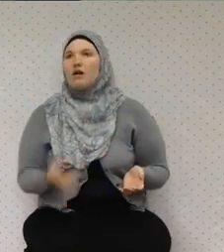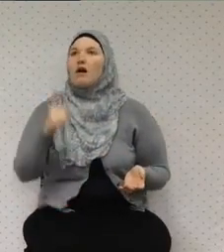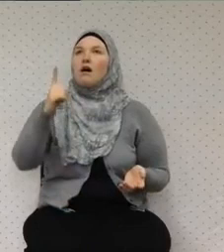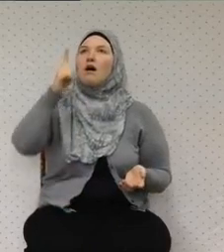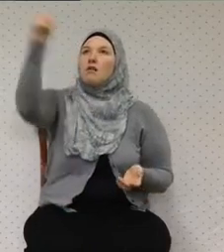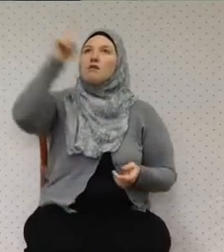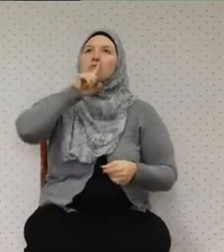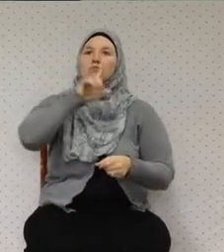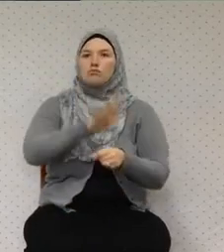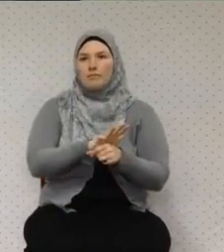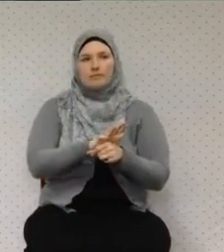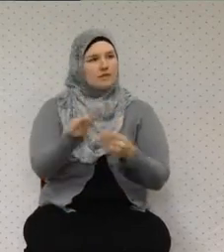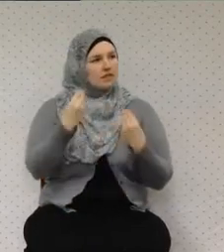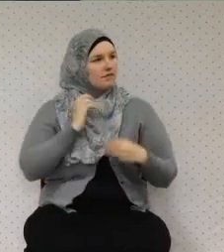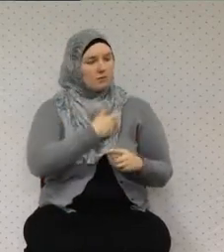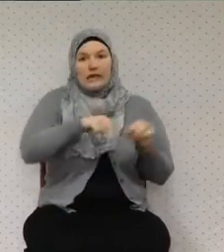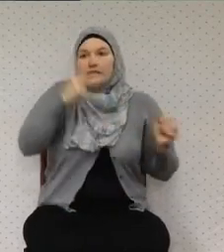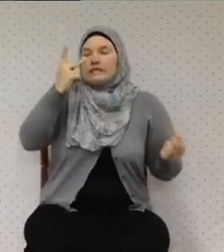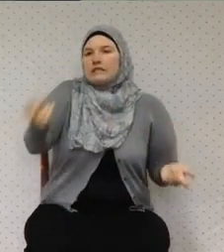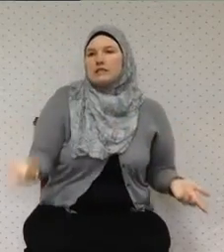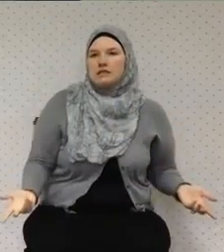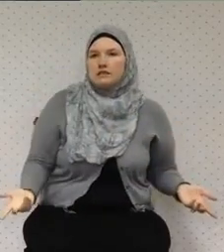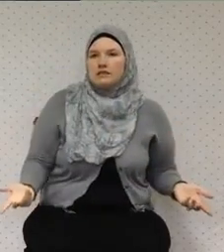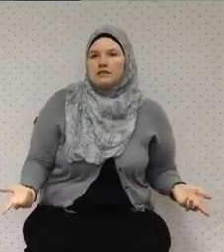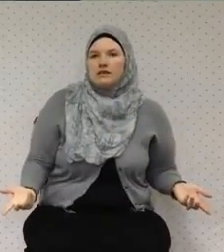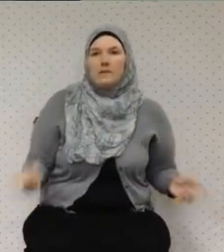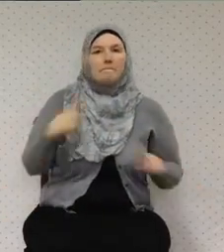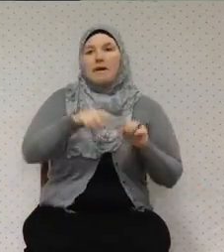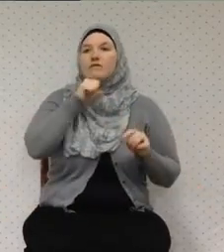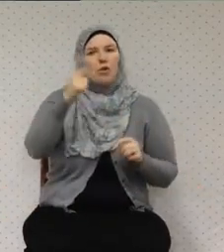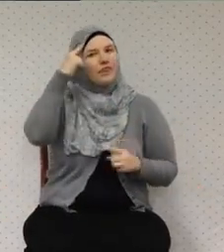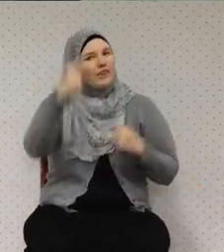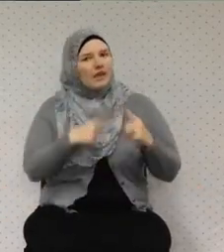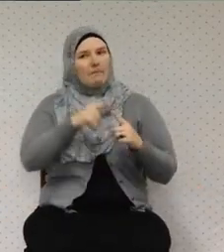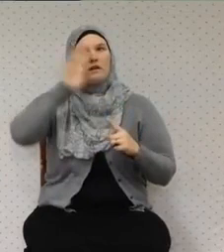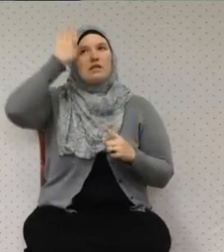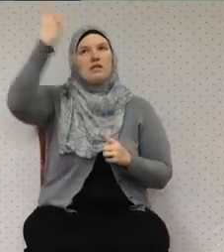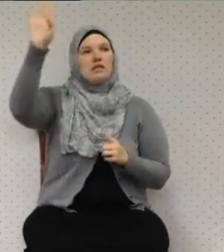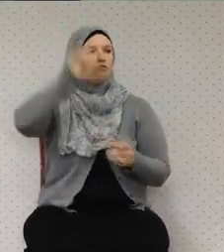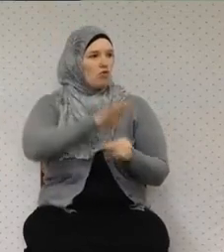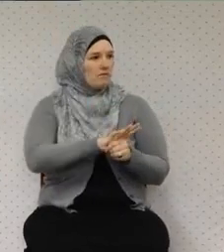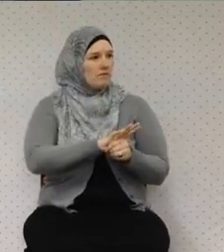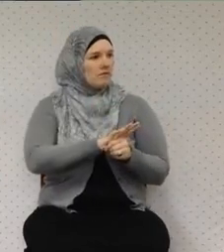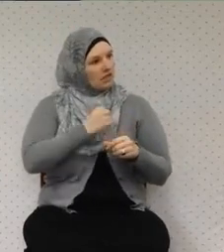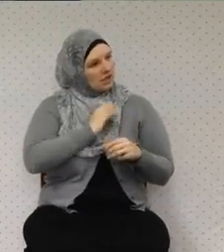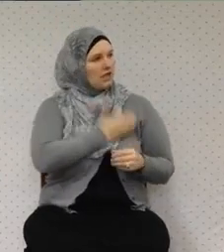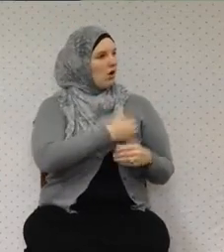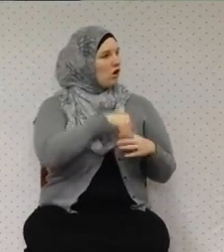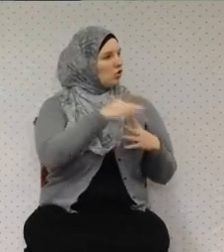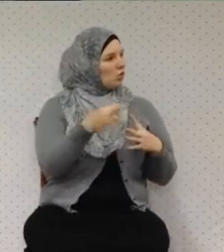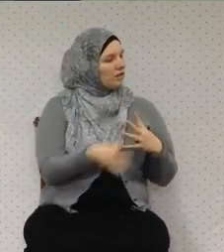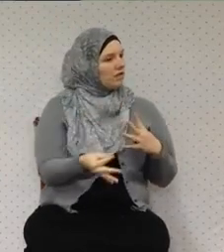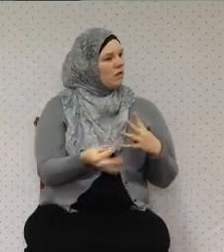which we claim to believe. But when we do not factor that world in our decisions and in our choices,